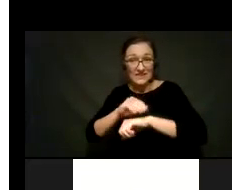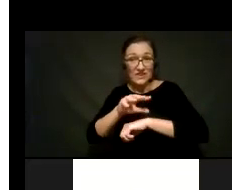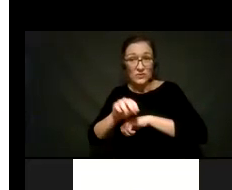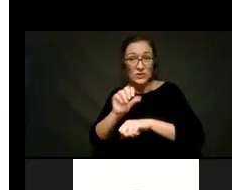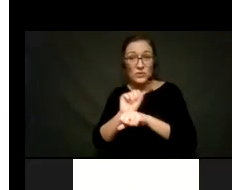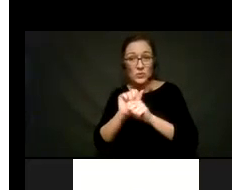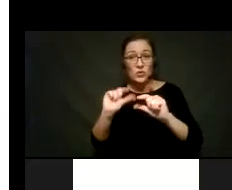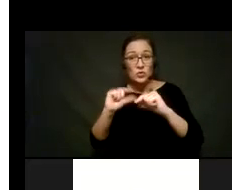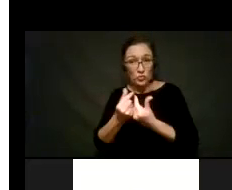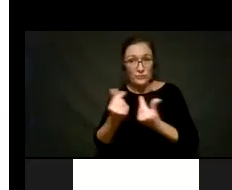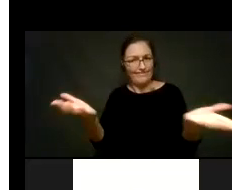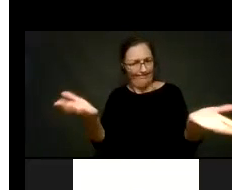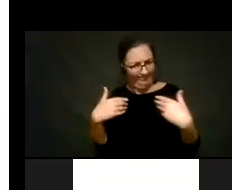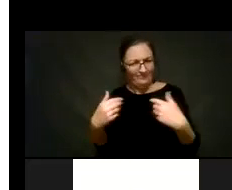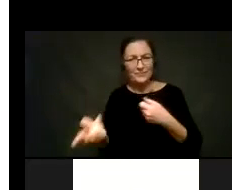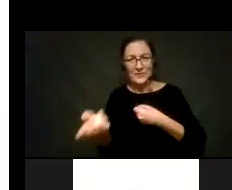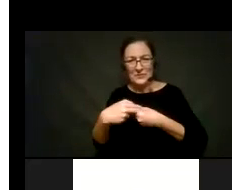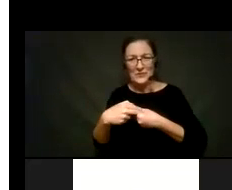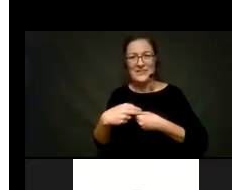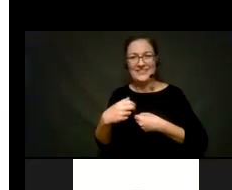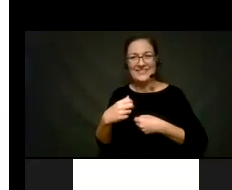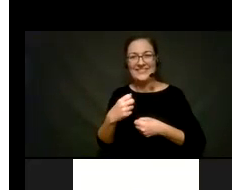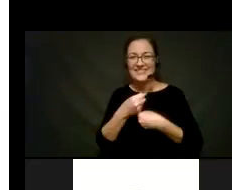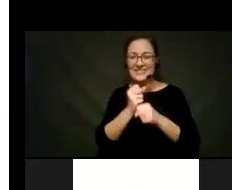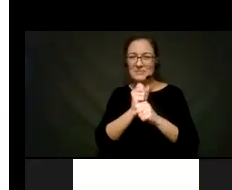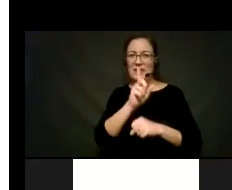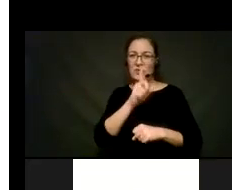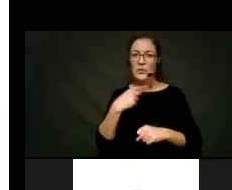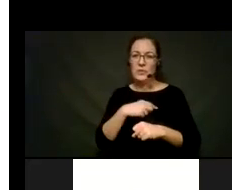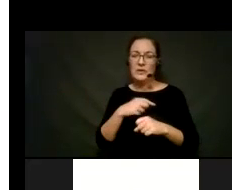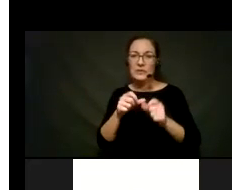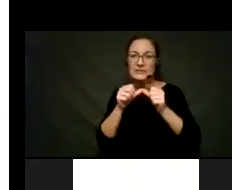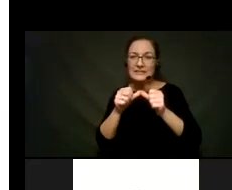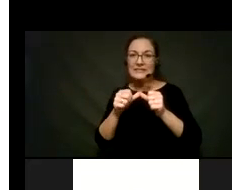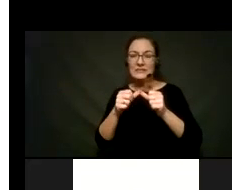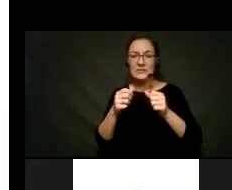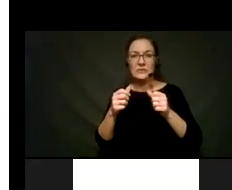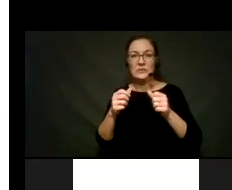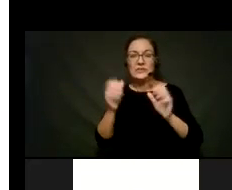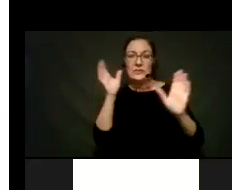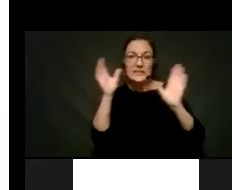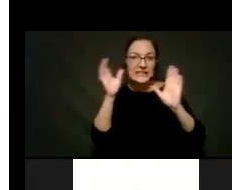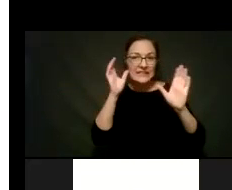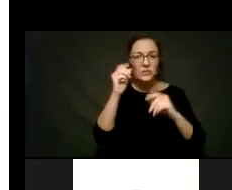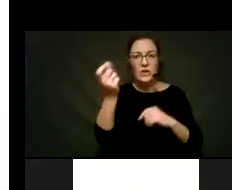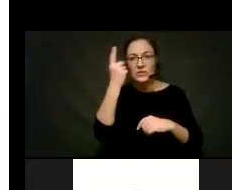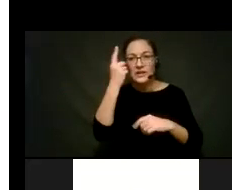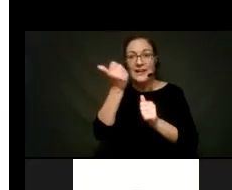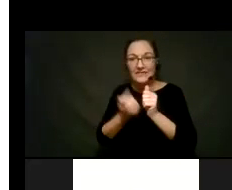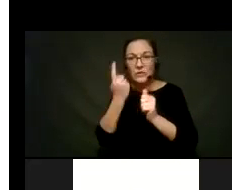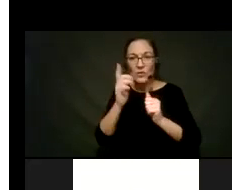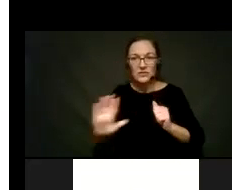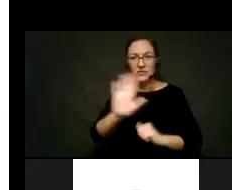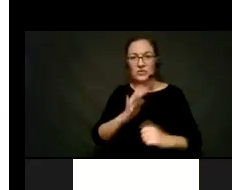to ensure that that continues and that voices are heard. But I do want to make sure you know that